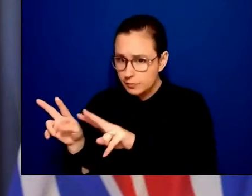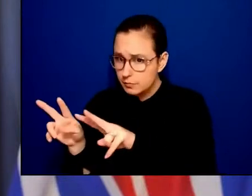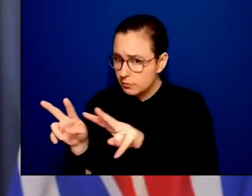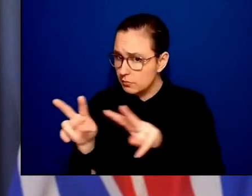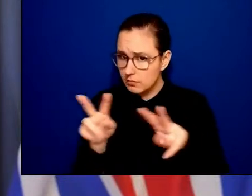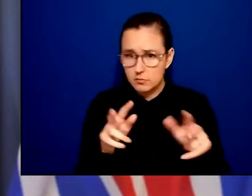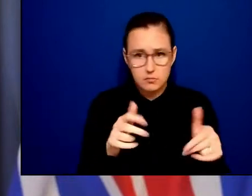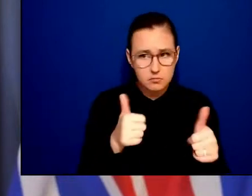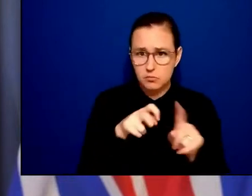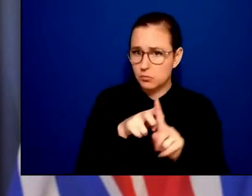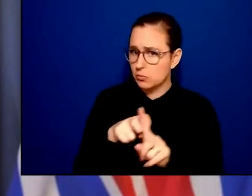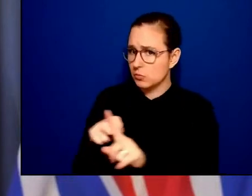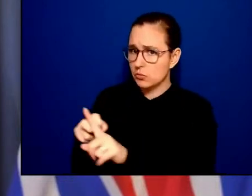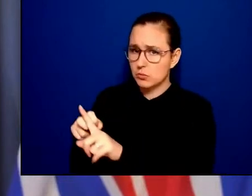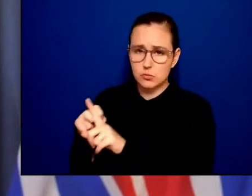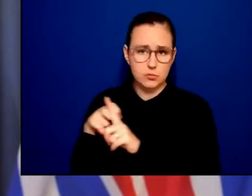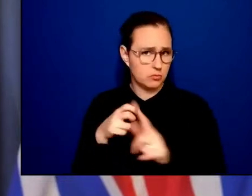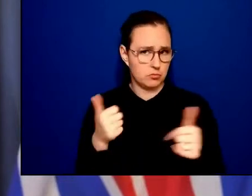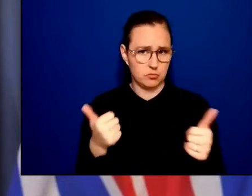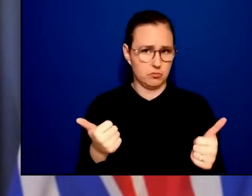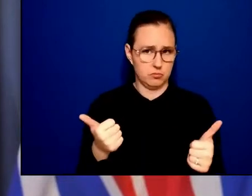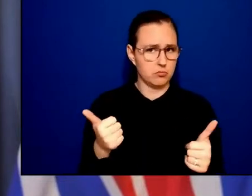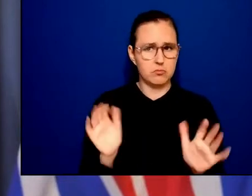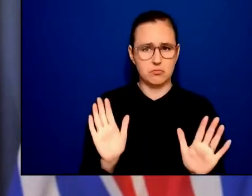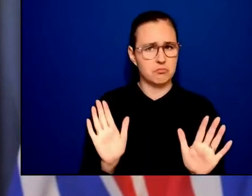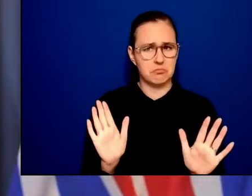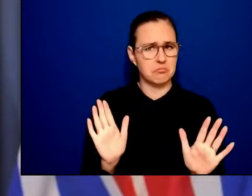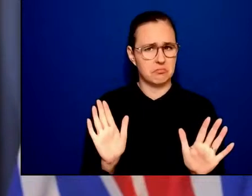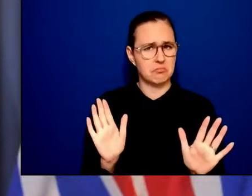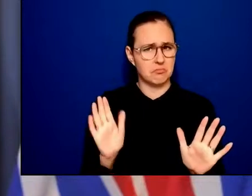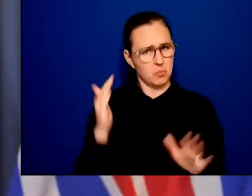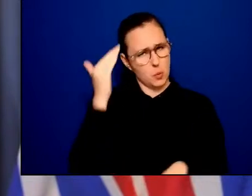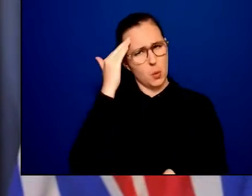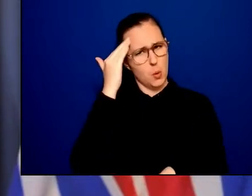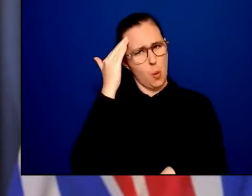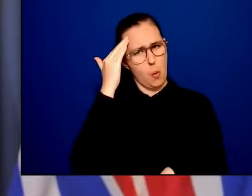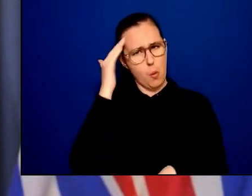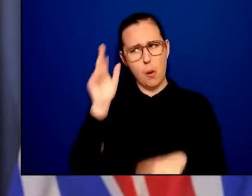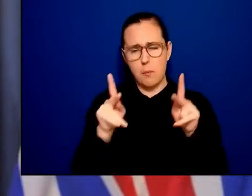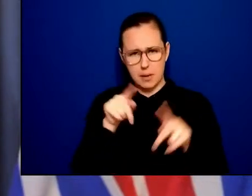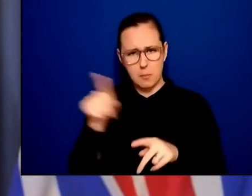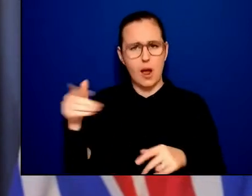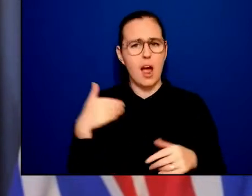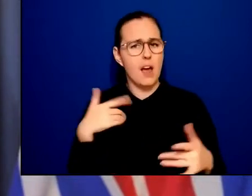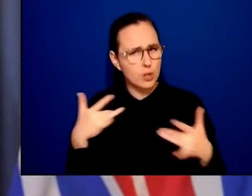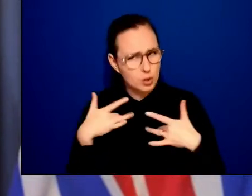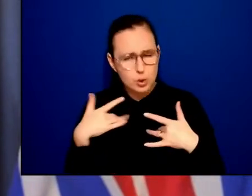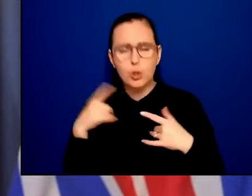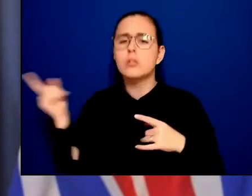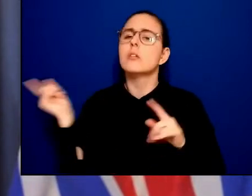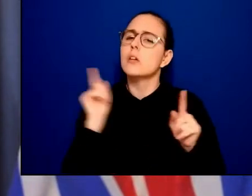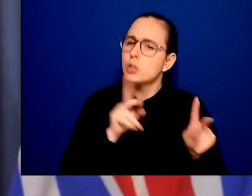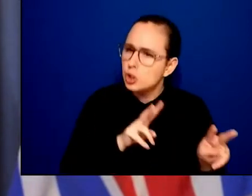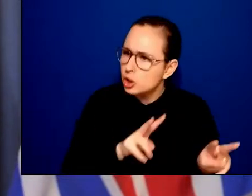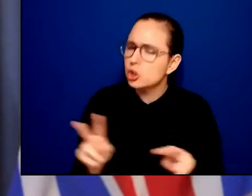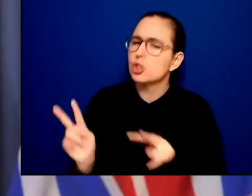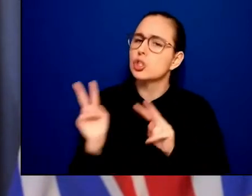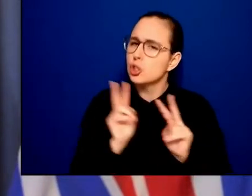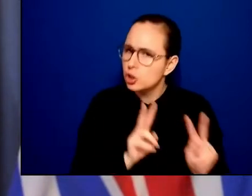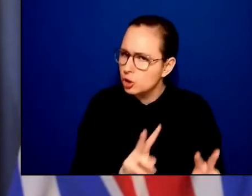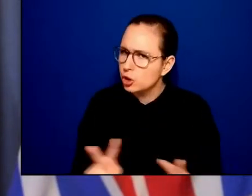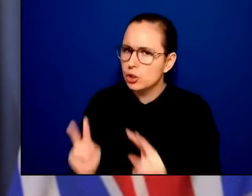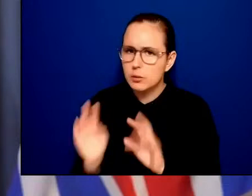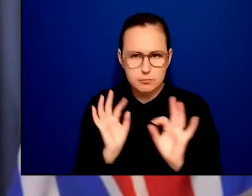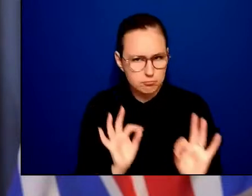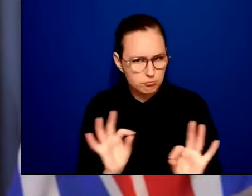alive to the concerns and situations of residents. I can tell you that they are